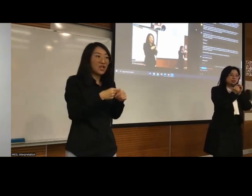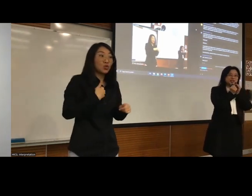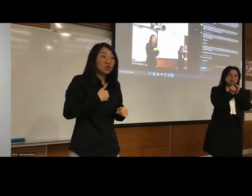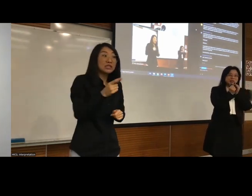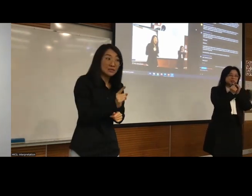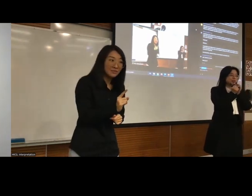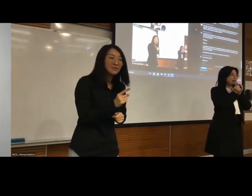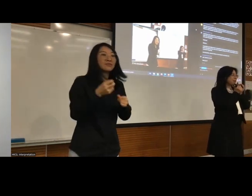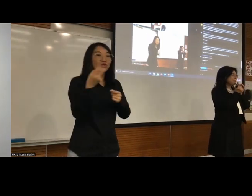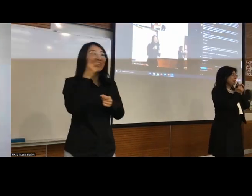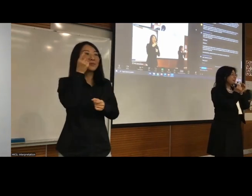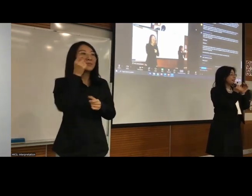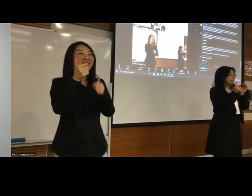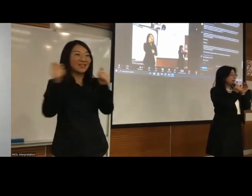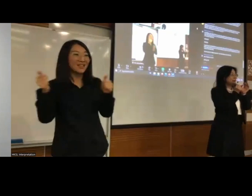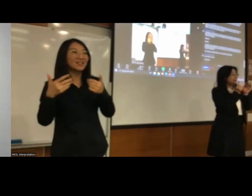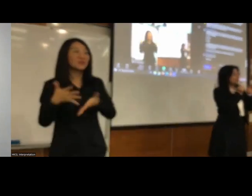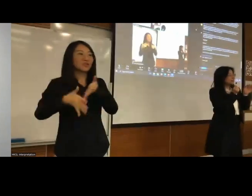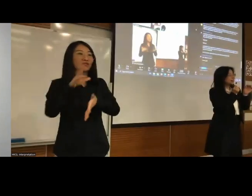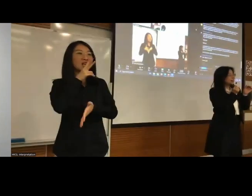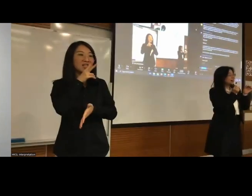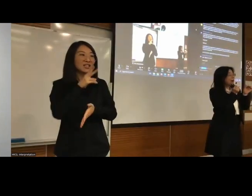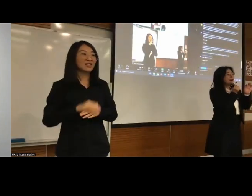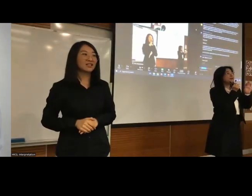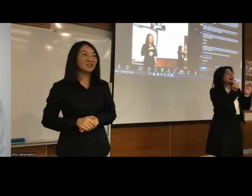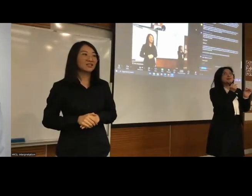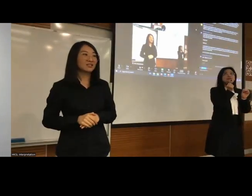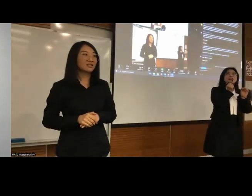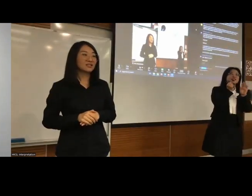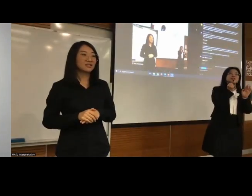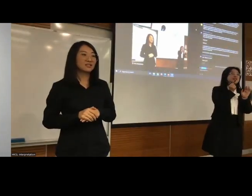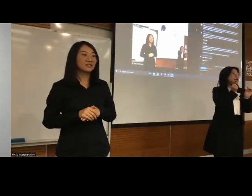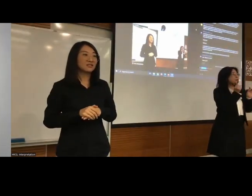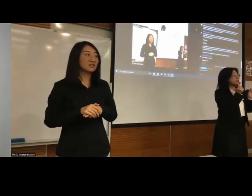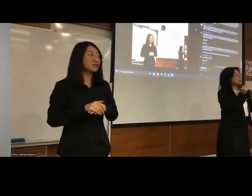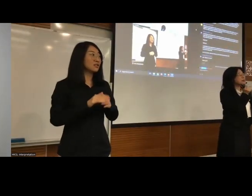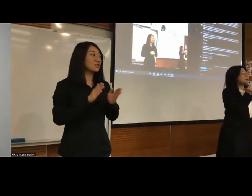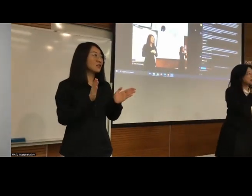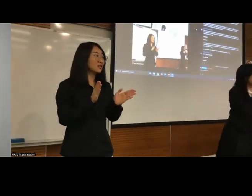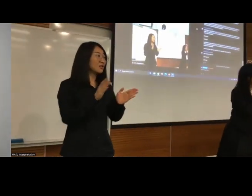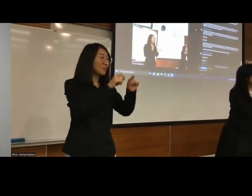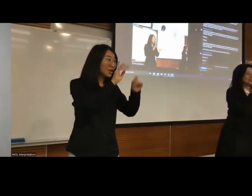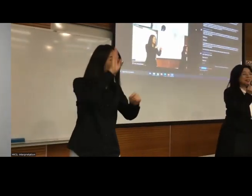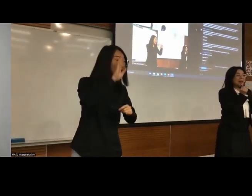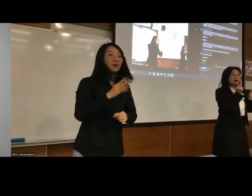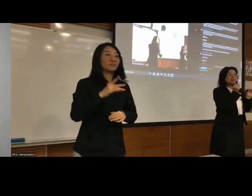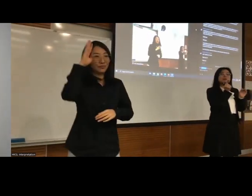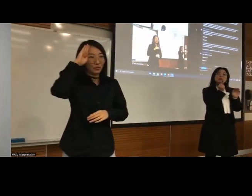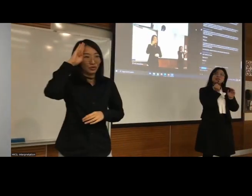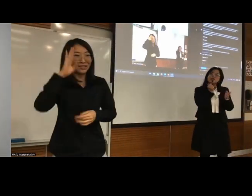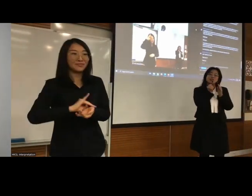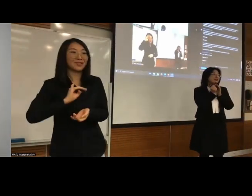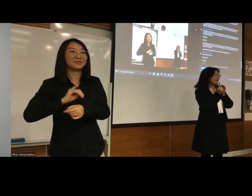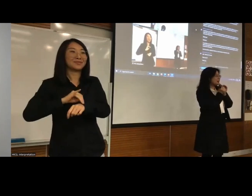to the two interpreters today from Brand. Yes? I'm afraid there's no time for more questions. Thank you. So